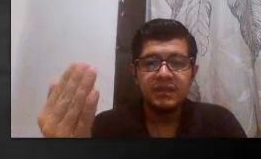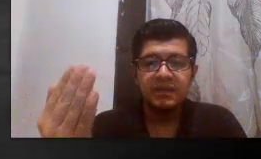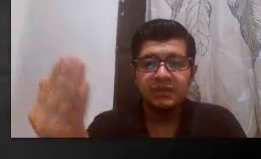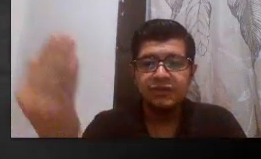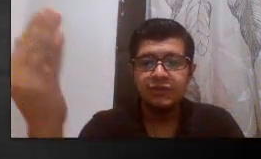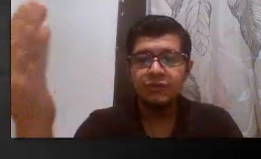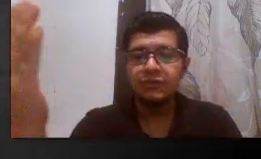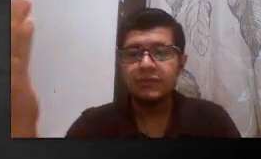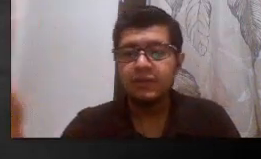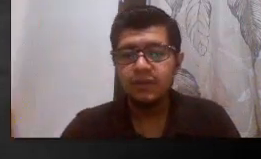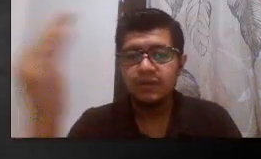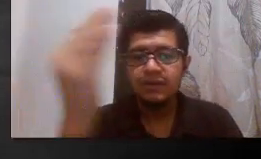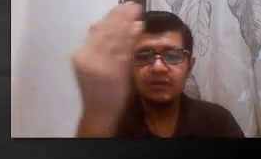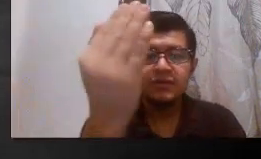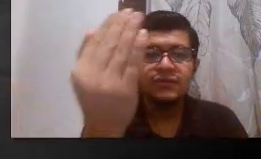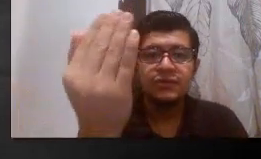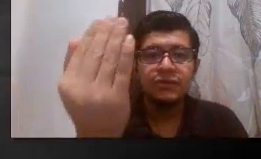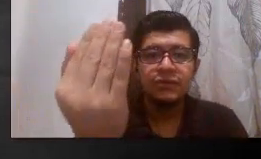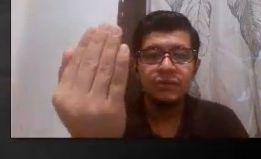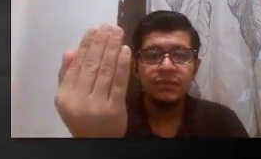is to